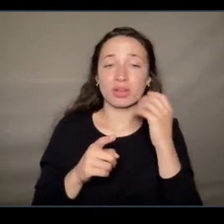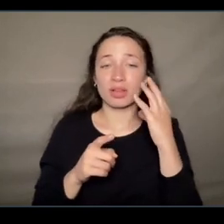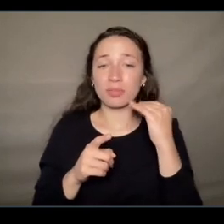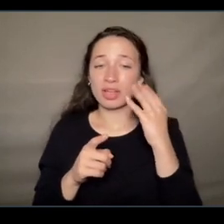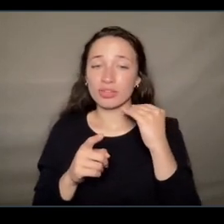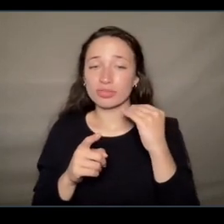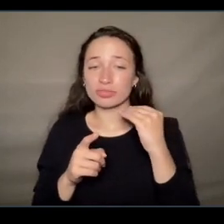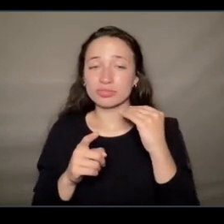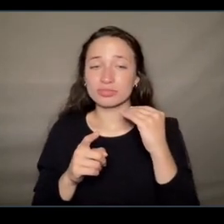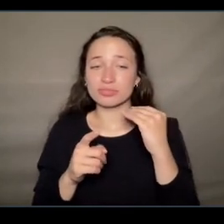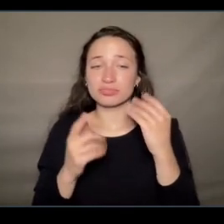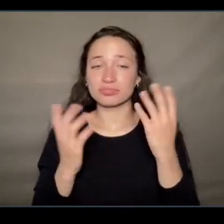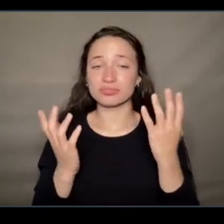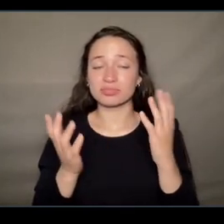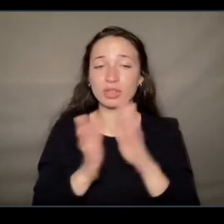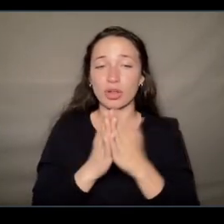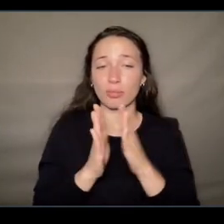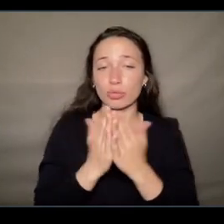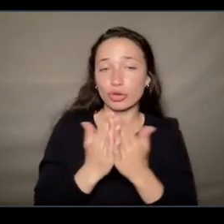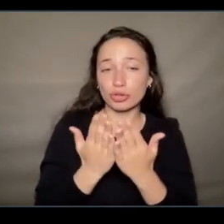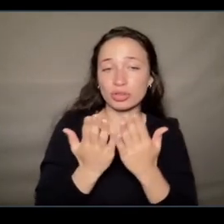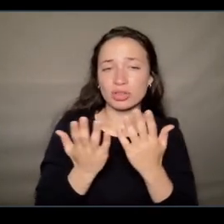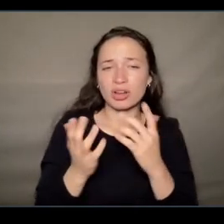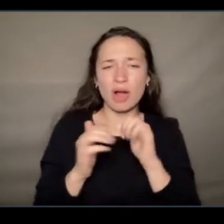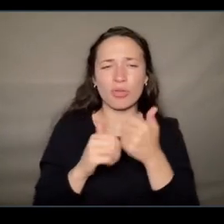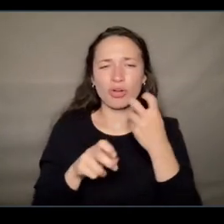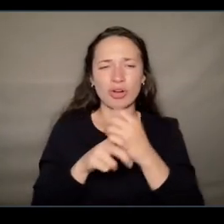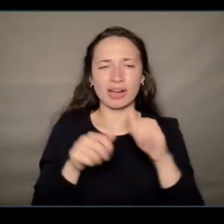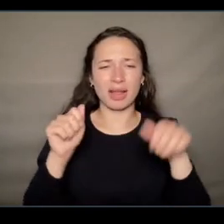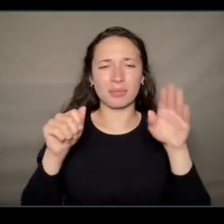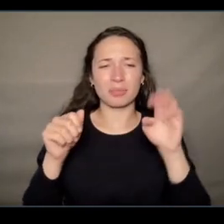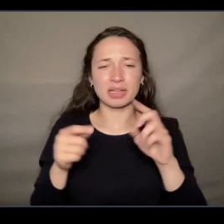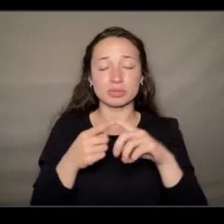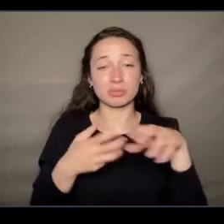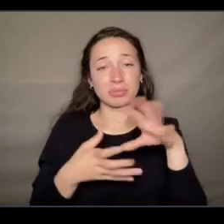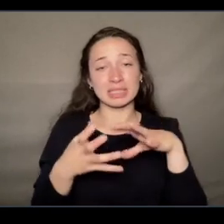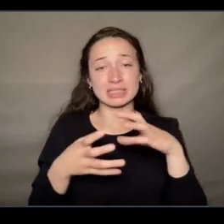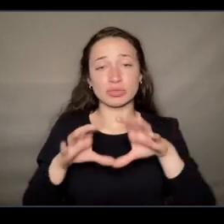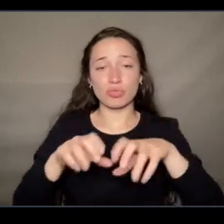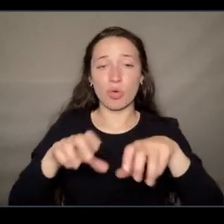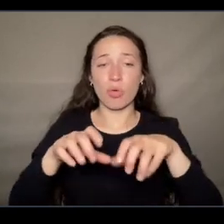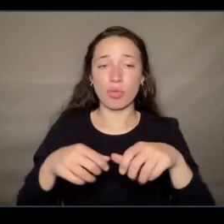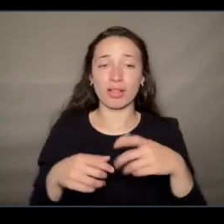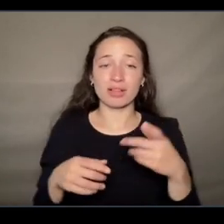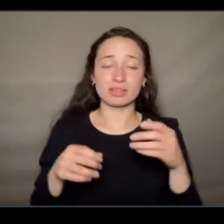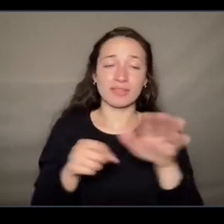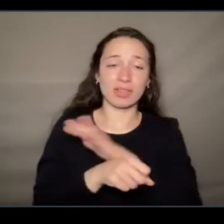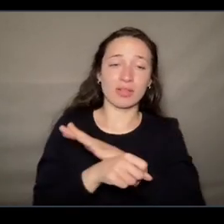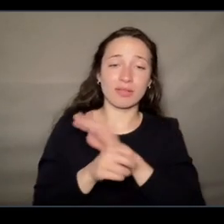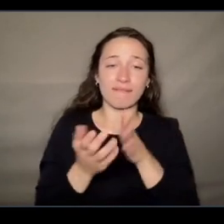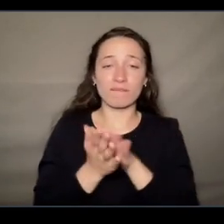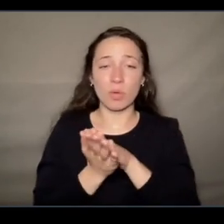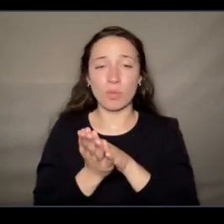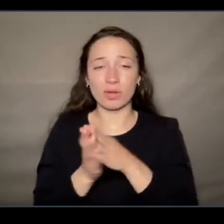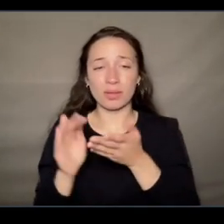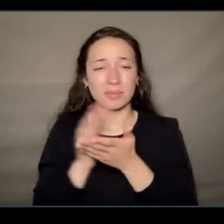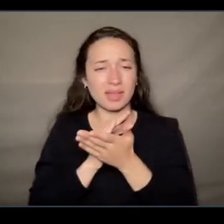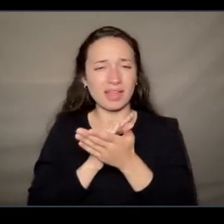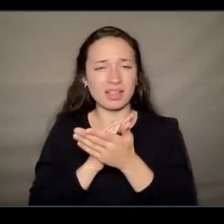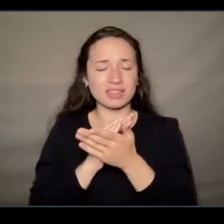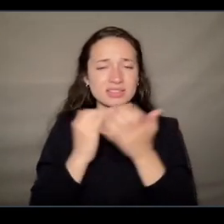An apple, a pear, a cookbook. How hard can it be to mix and roll, fill and fold and